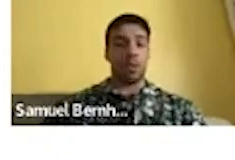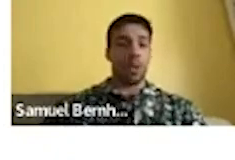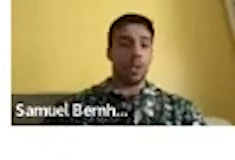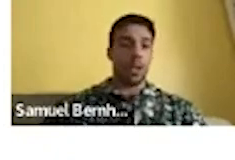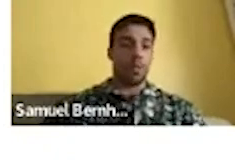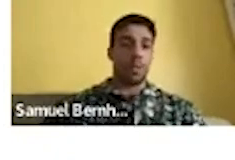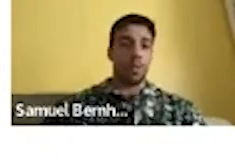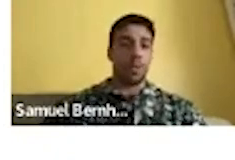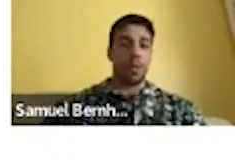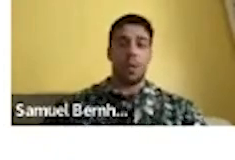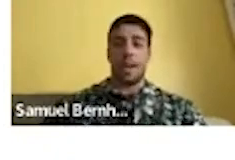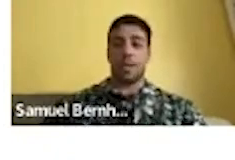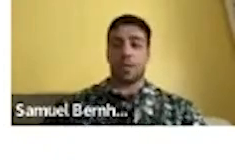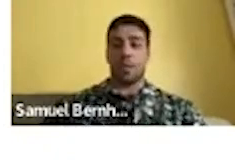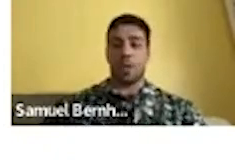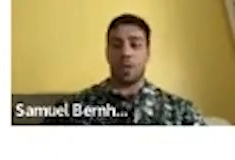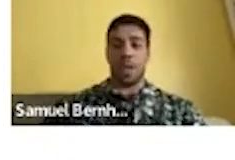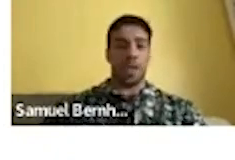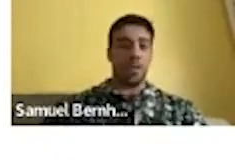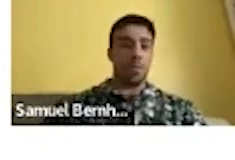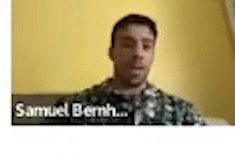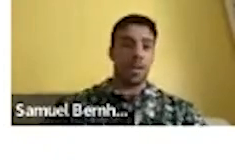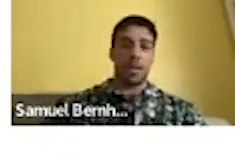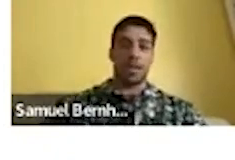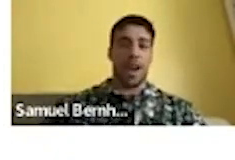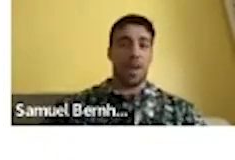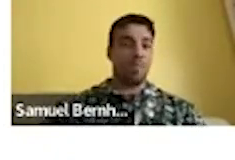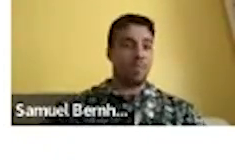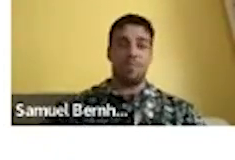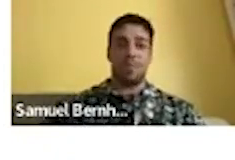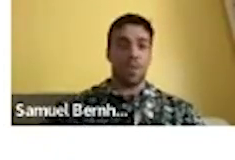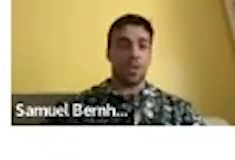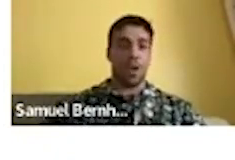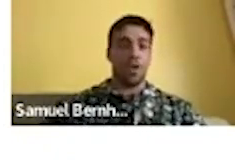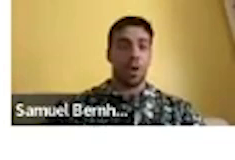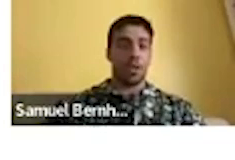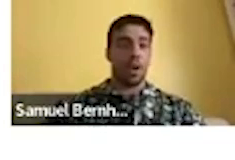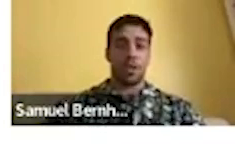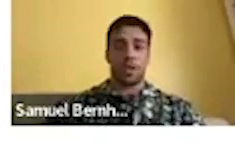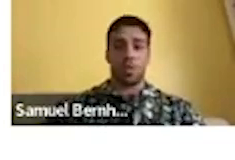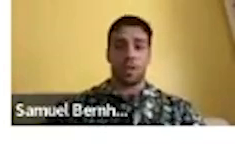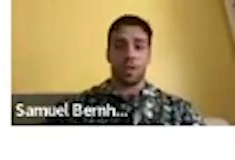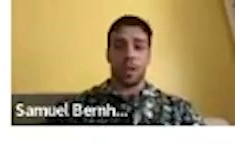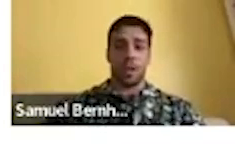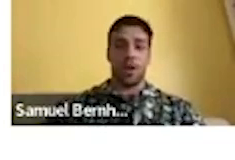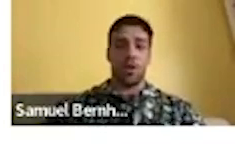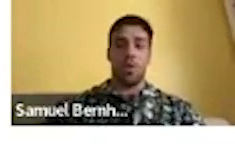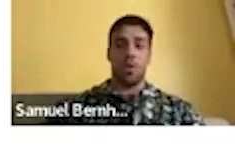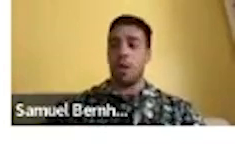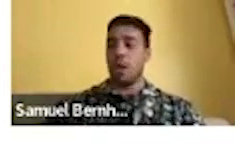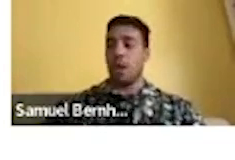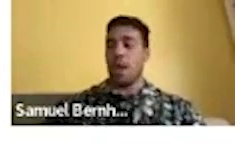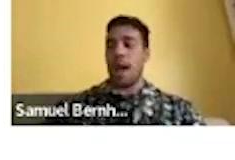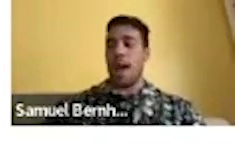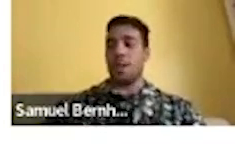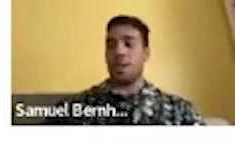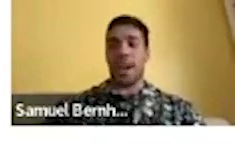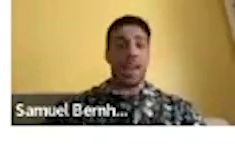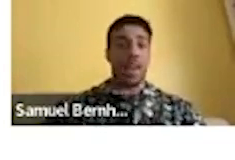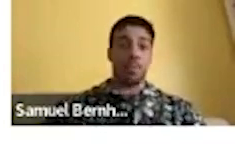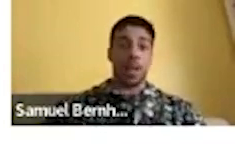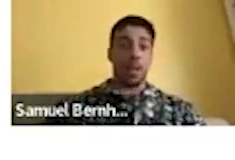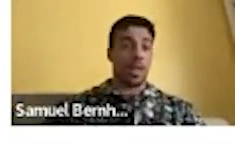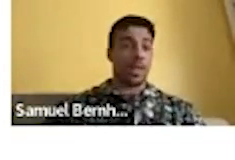and classroom leadership. That description doesn't even begin to describe the student who has earned this award this year, who